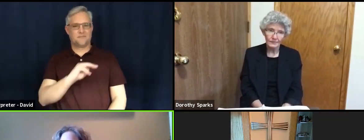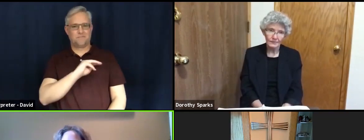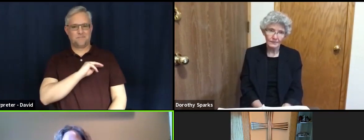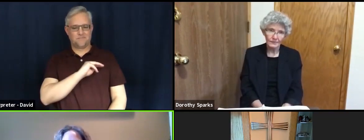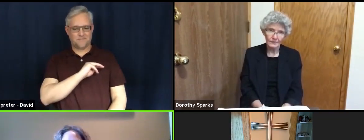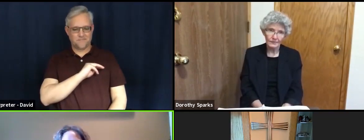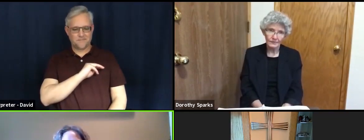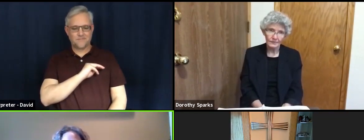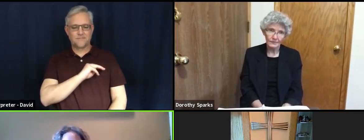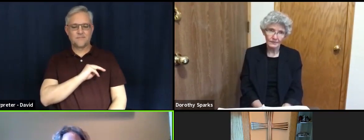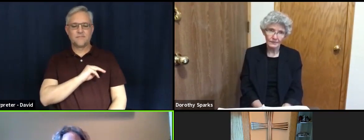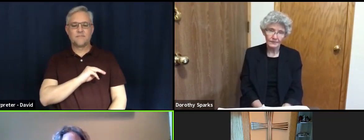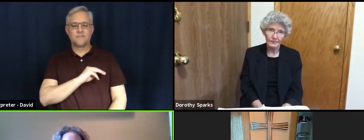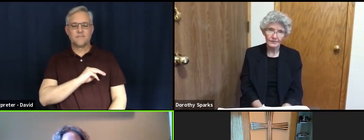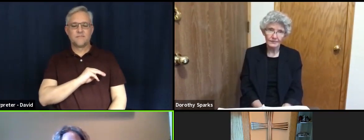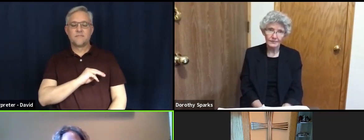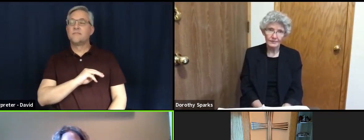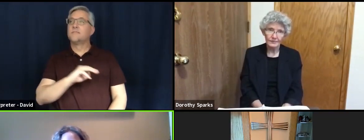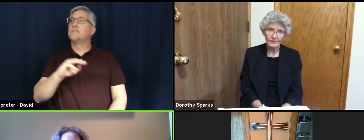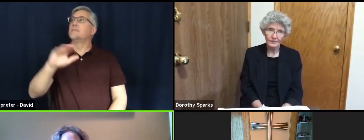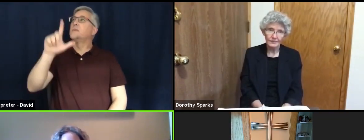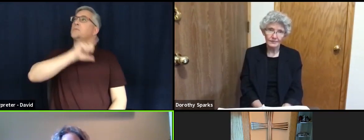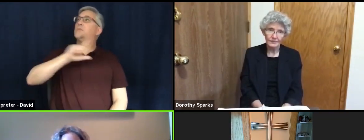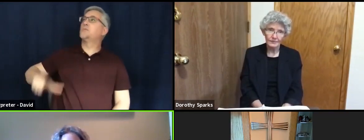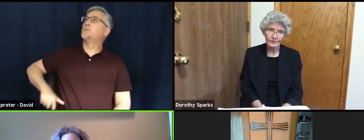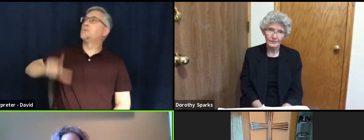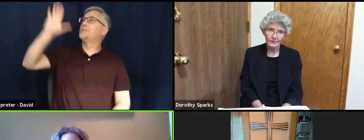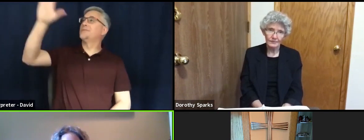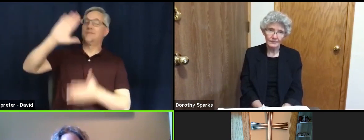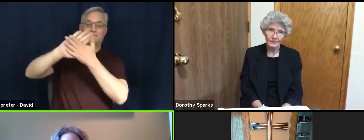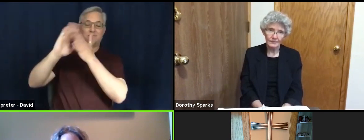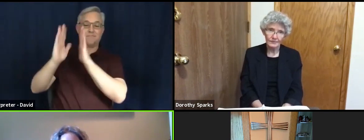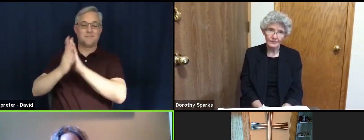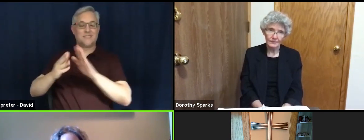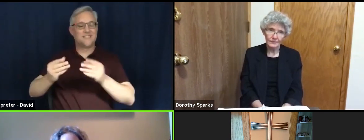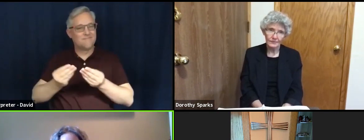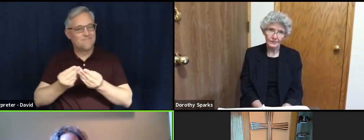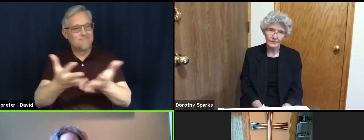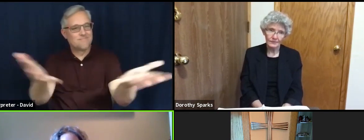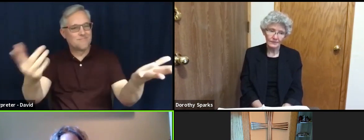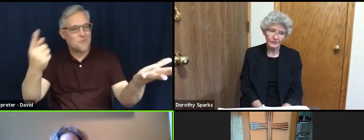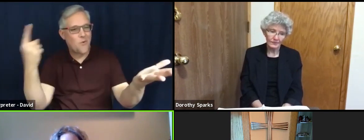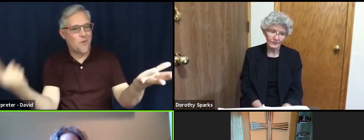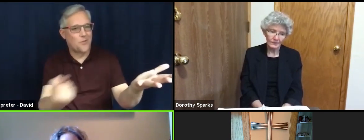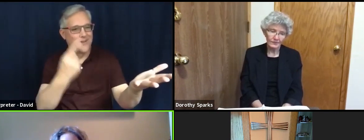May the peace of the Lord be with you always.